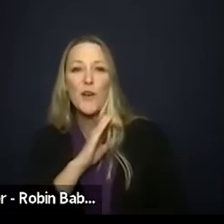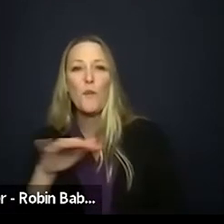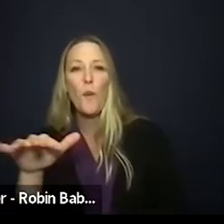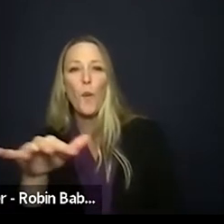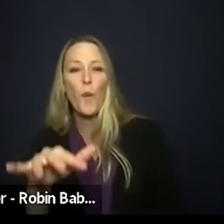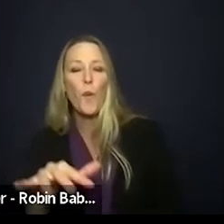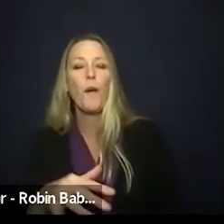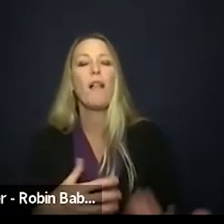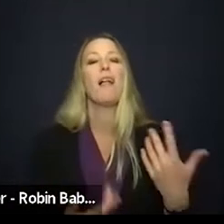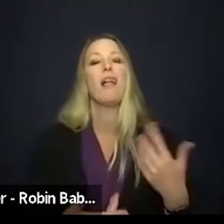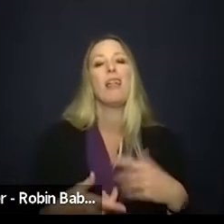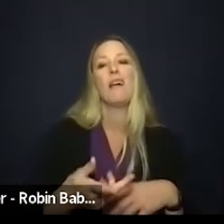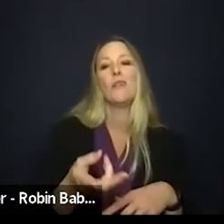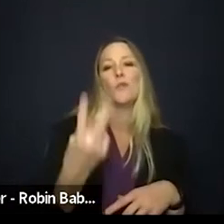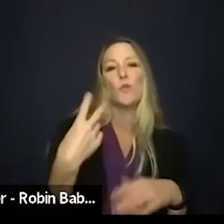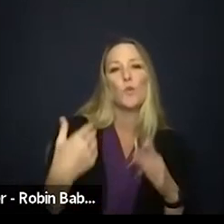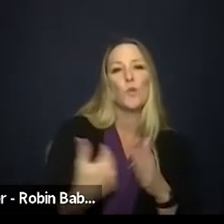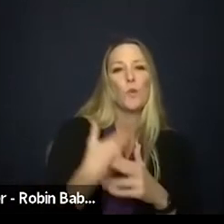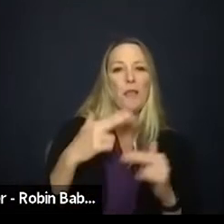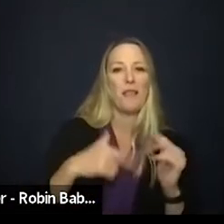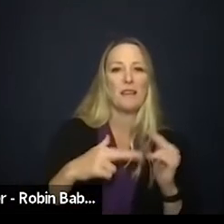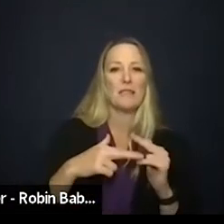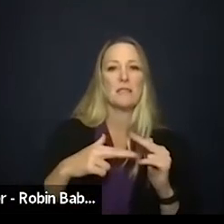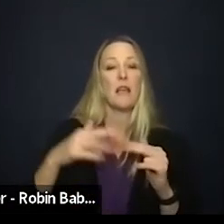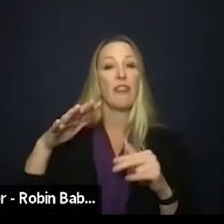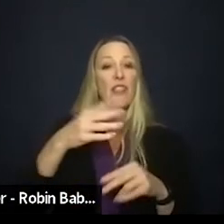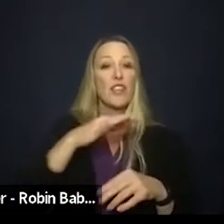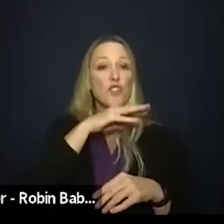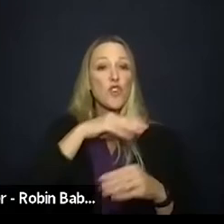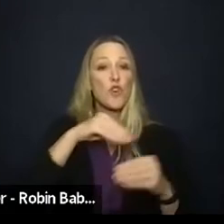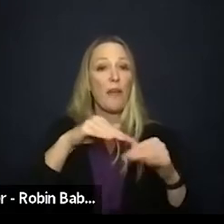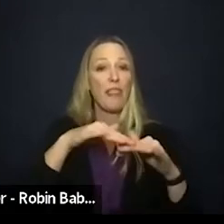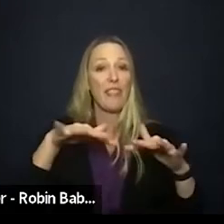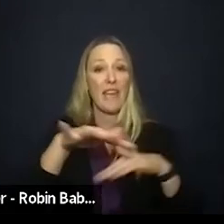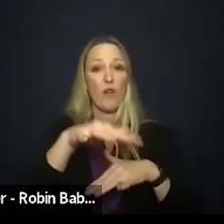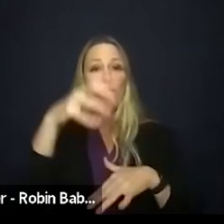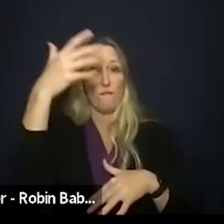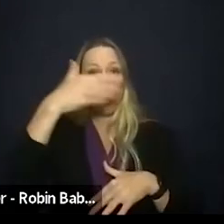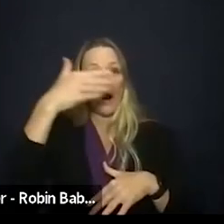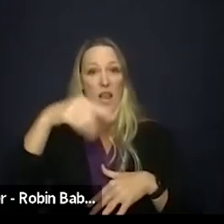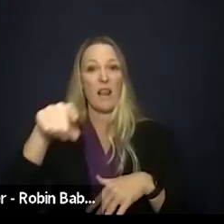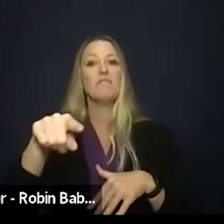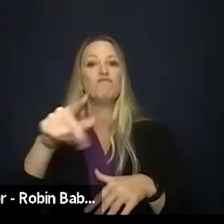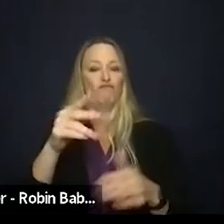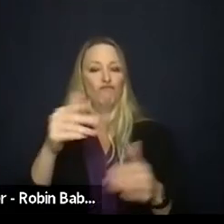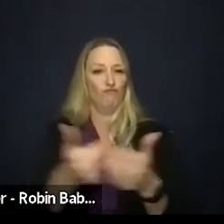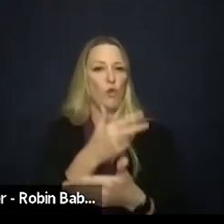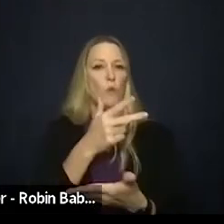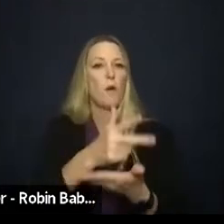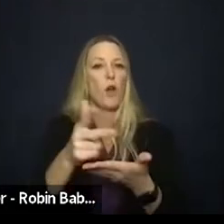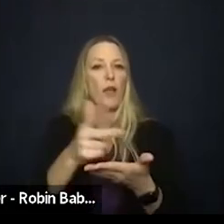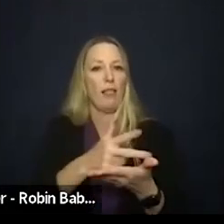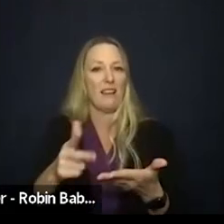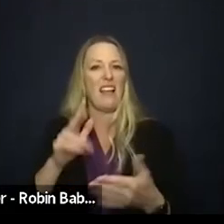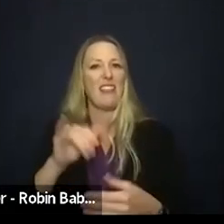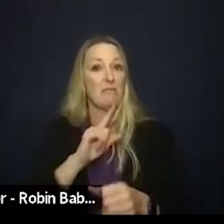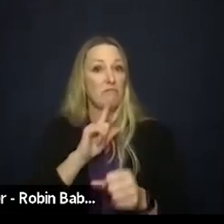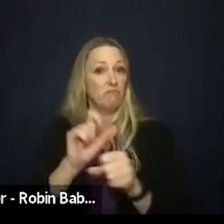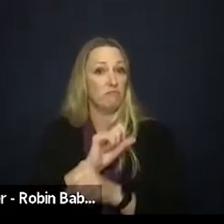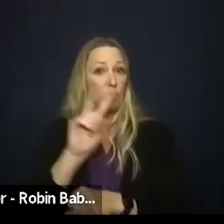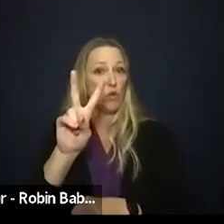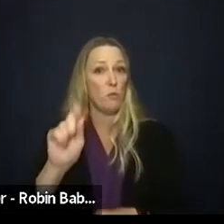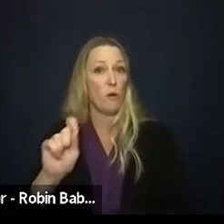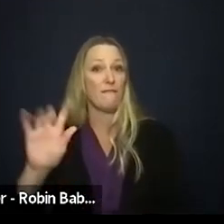new facilities and then the dirt area in the front is where the new parking lot is going to be and that's actually two and a half acres